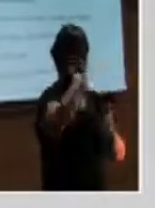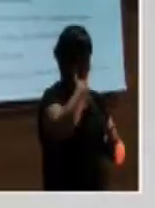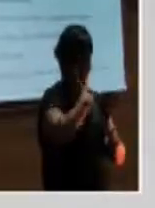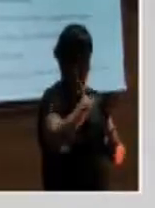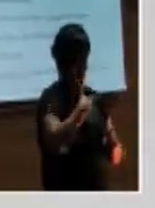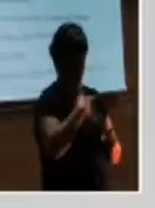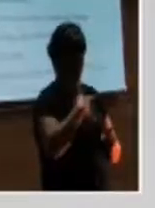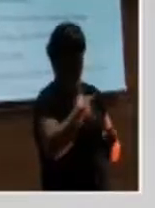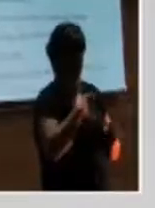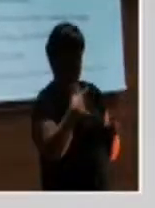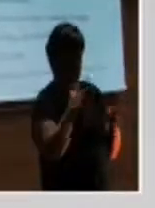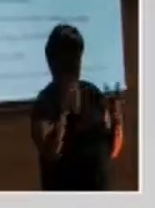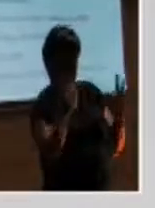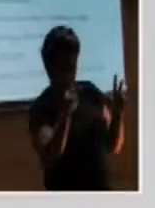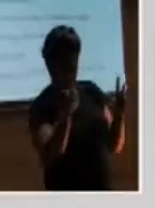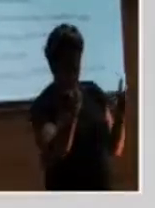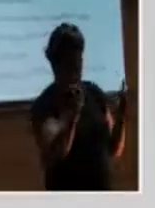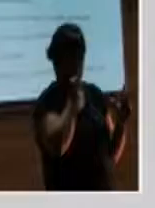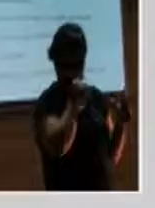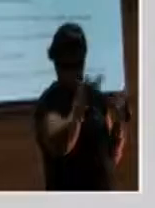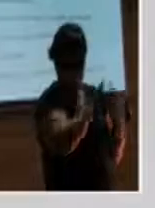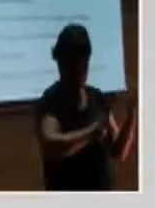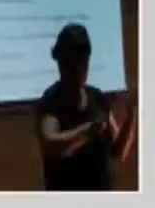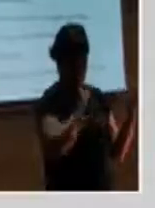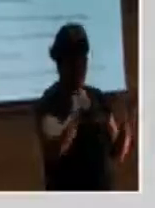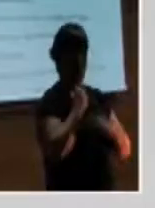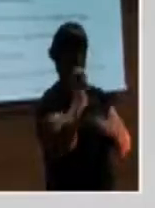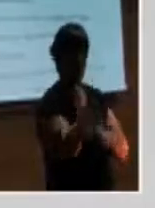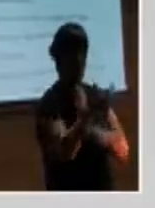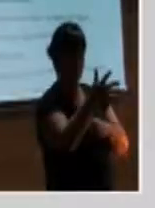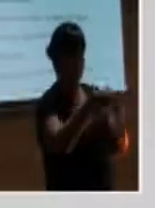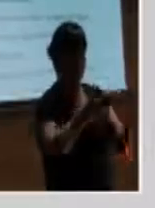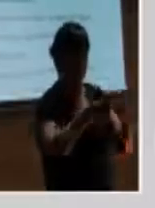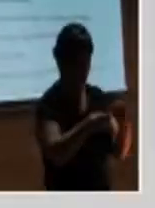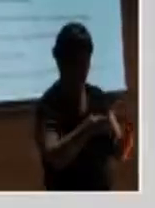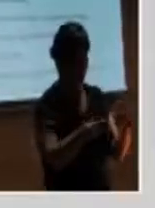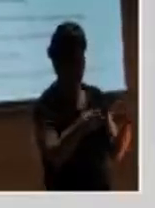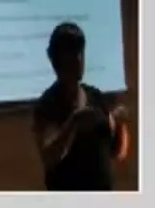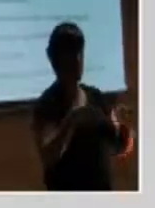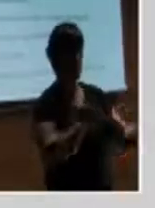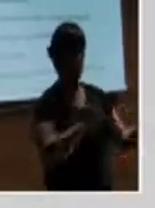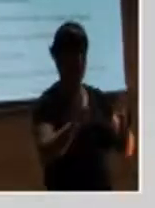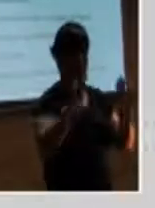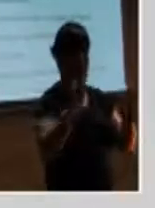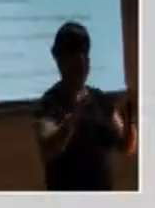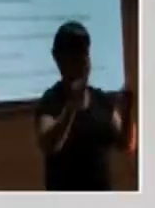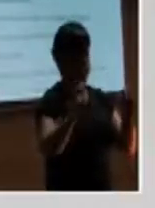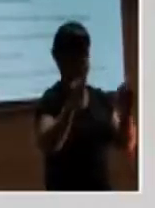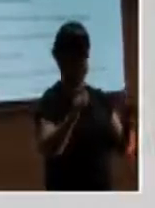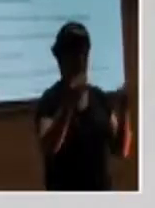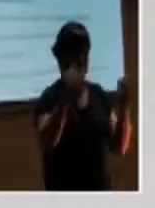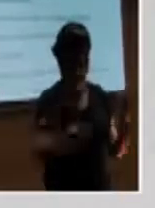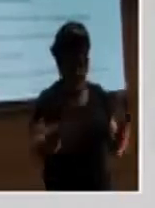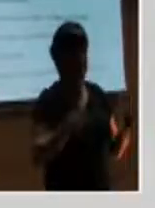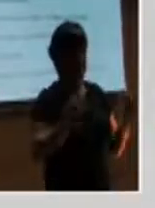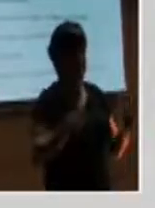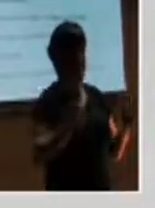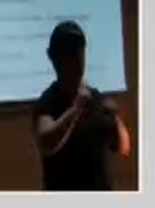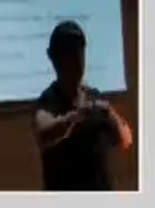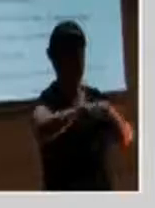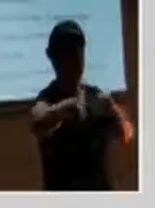receive our material, they receive extensive preparation to carry out trainings on their own in their respective